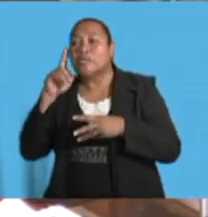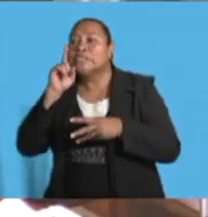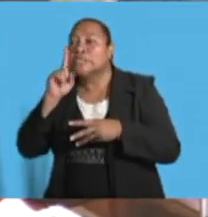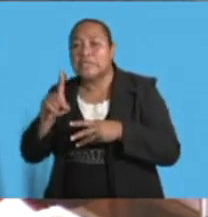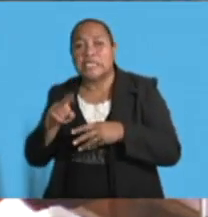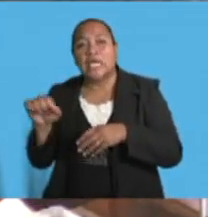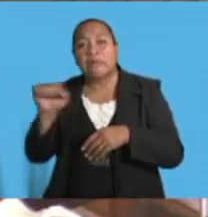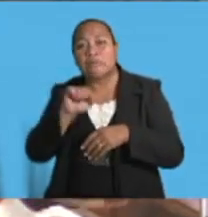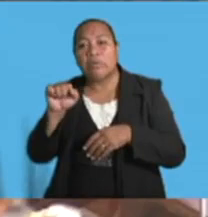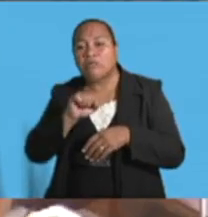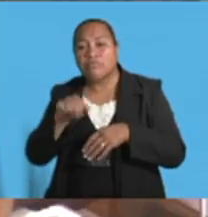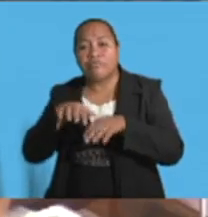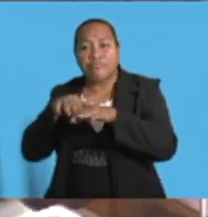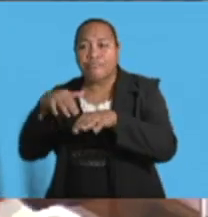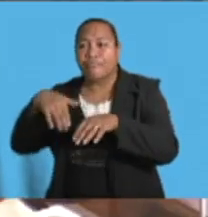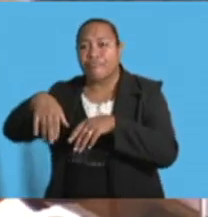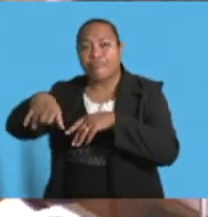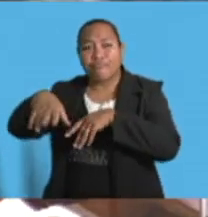between Suva and Nosori.